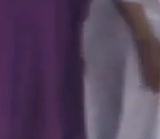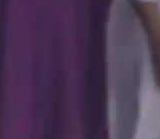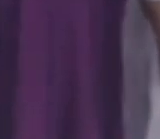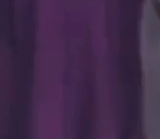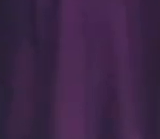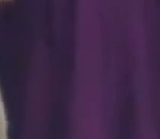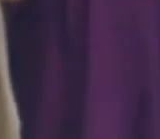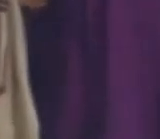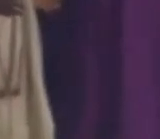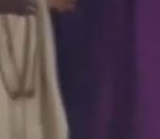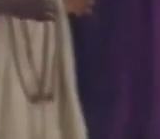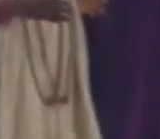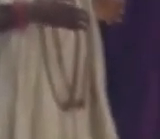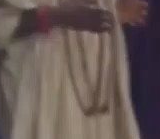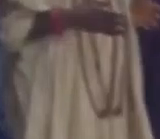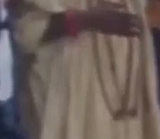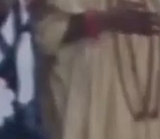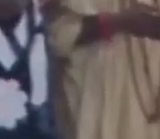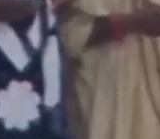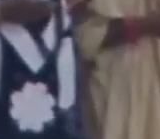Let me please you, Lord,